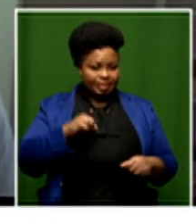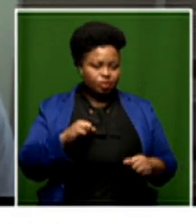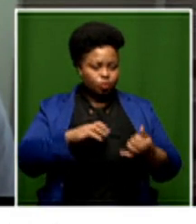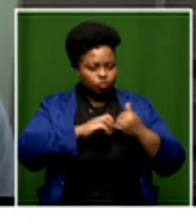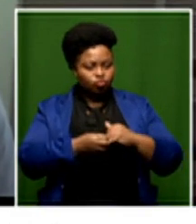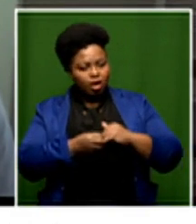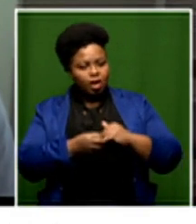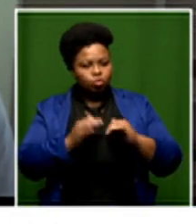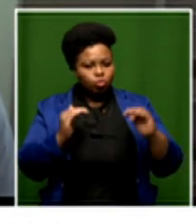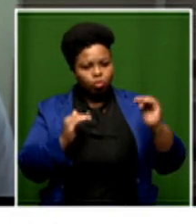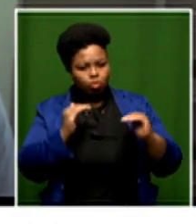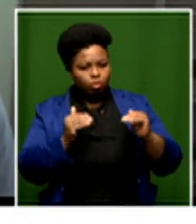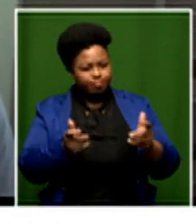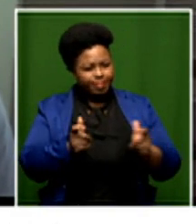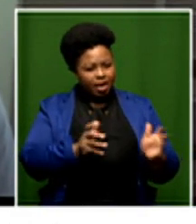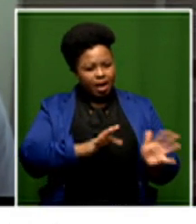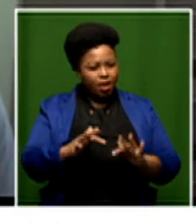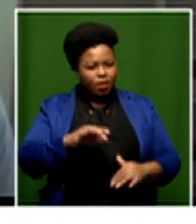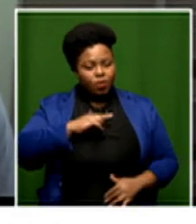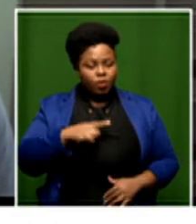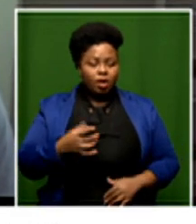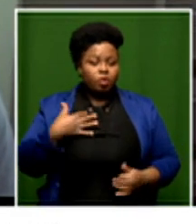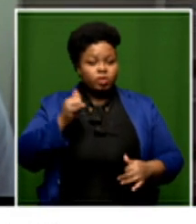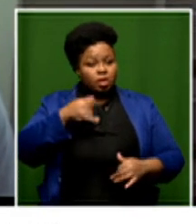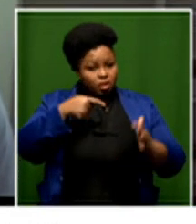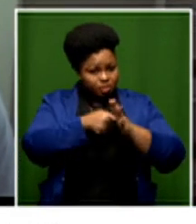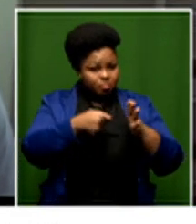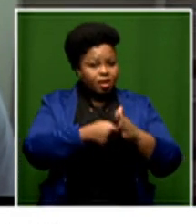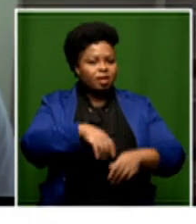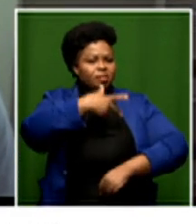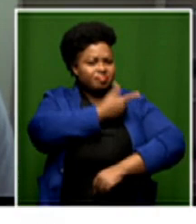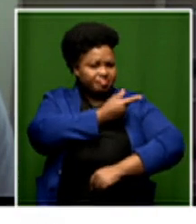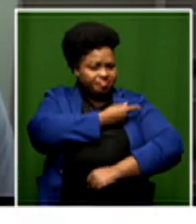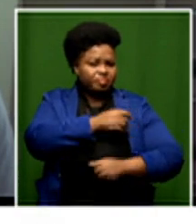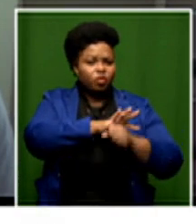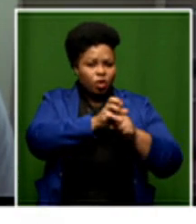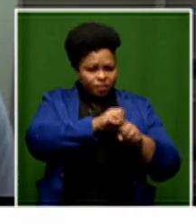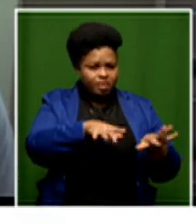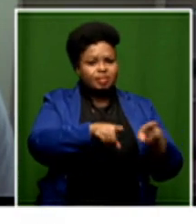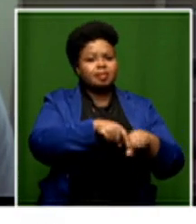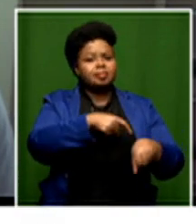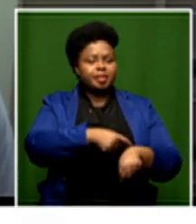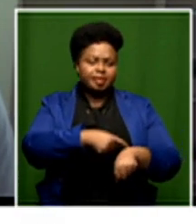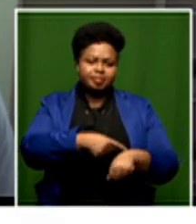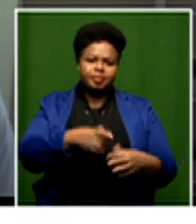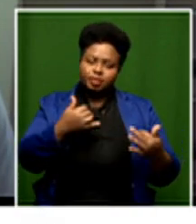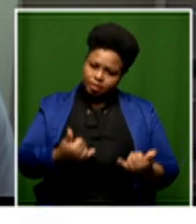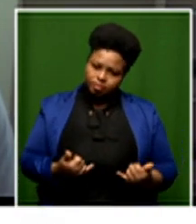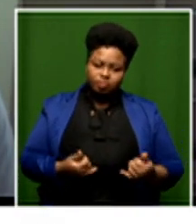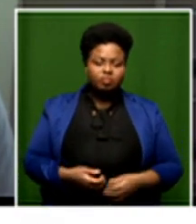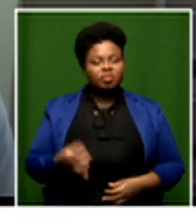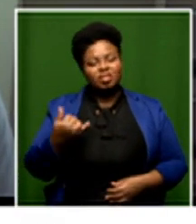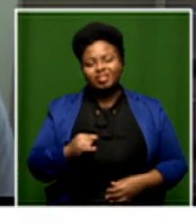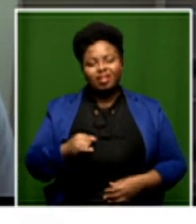balancing act because obviously we're still talking about the whole procurement of a vaccine for COVID-19 and we're still